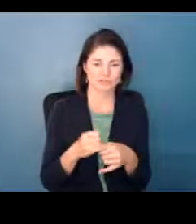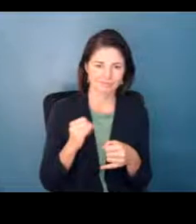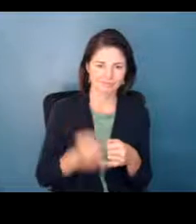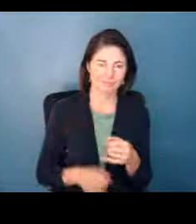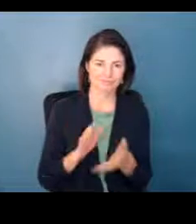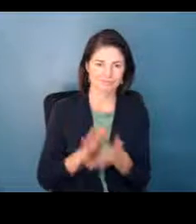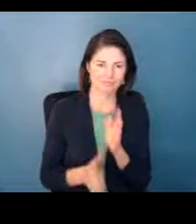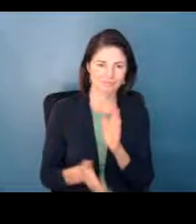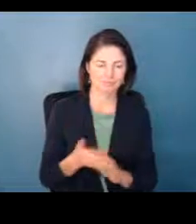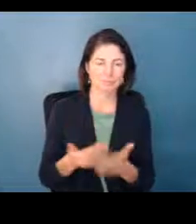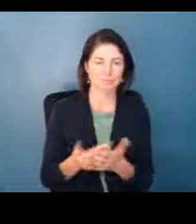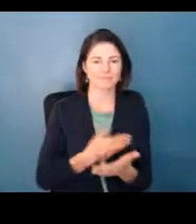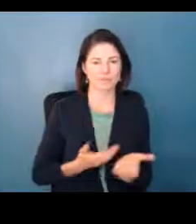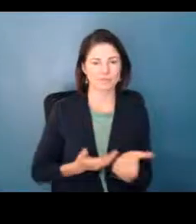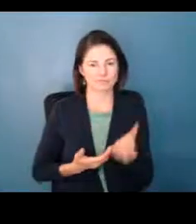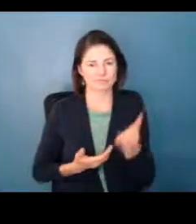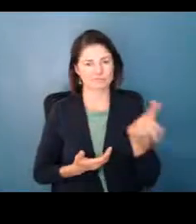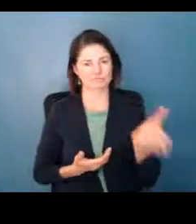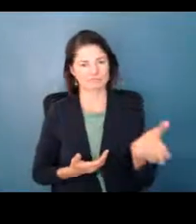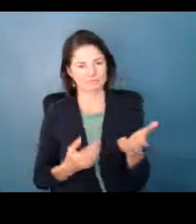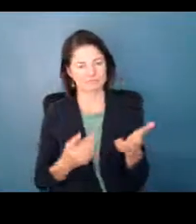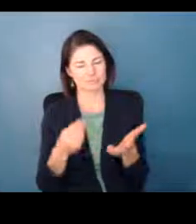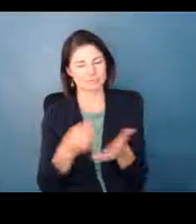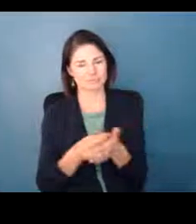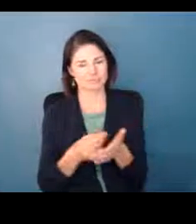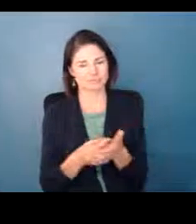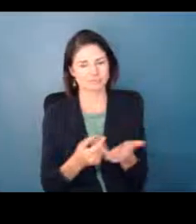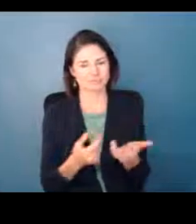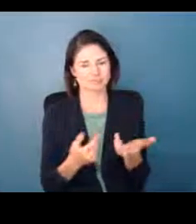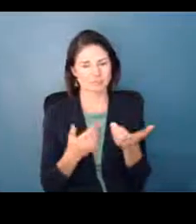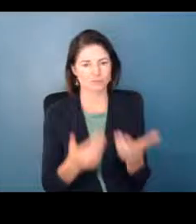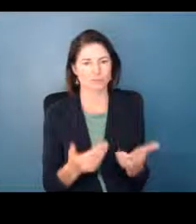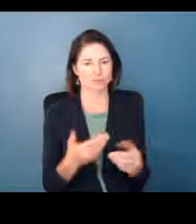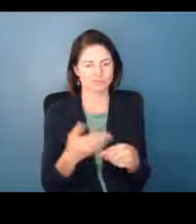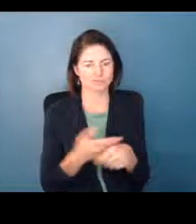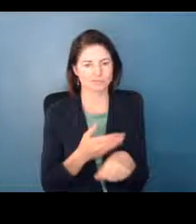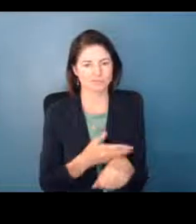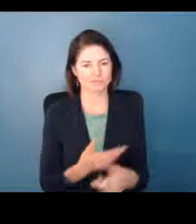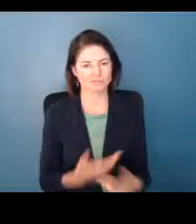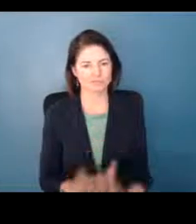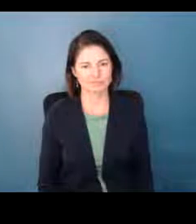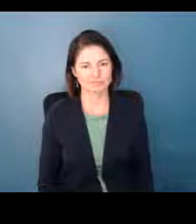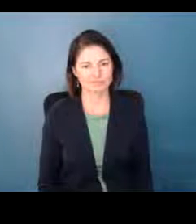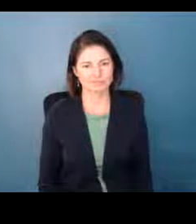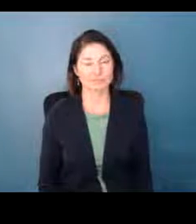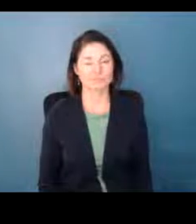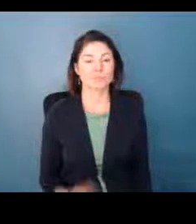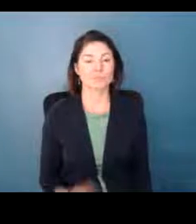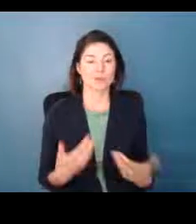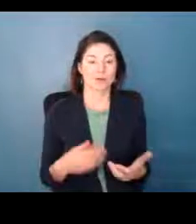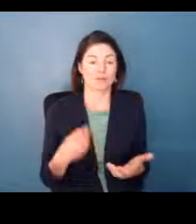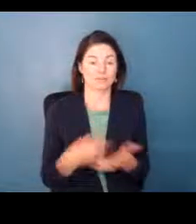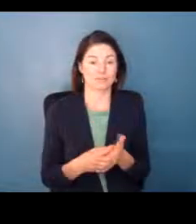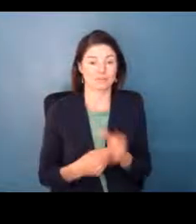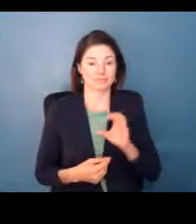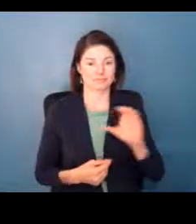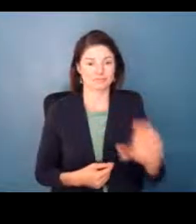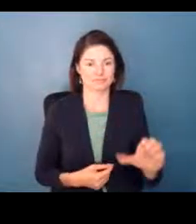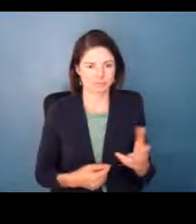in the first place? And what has changed after the construction allocation?